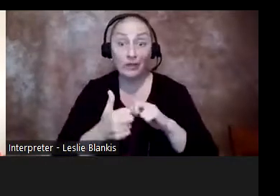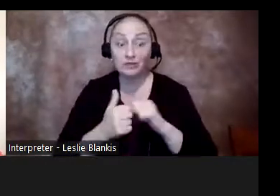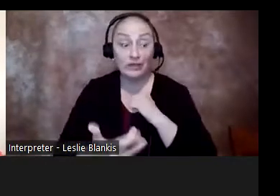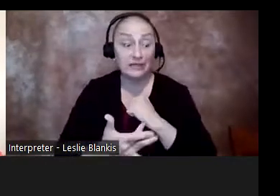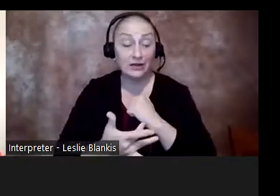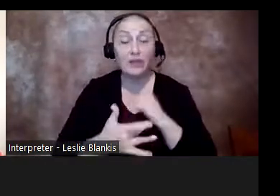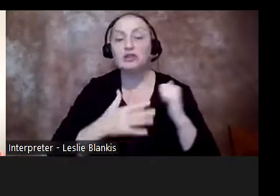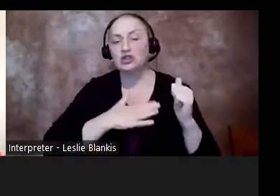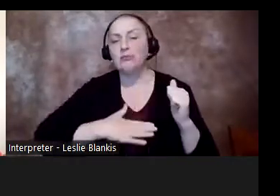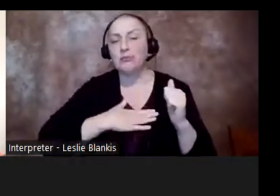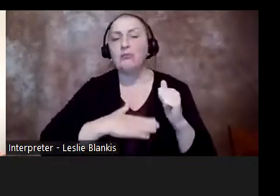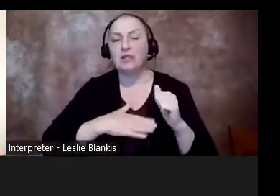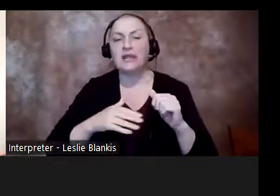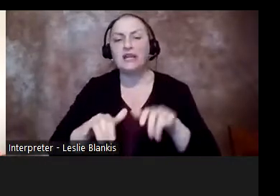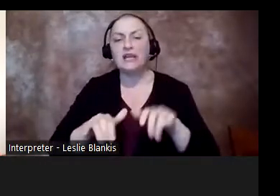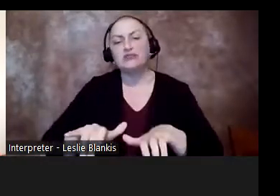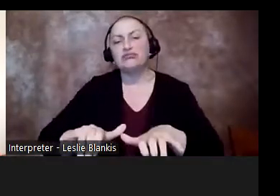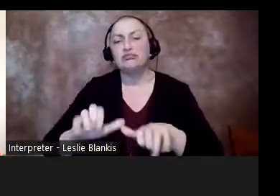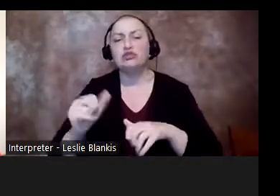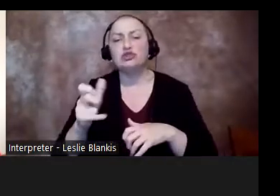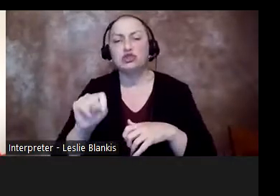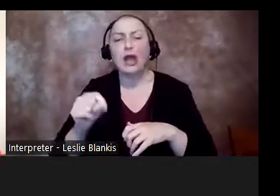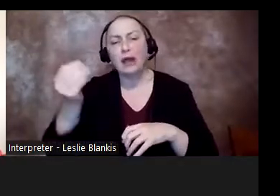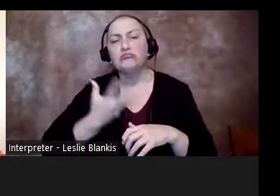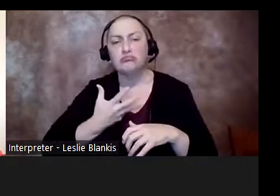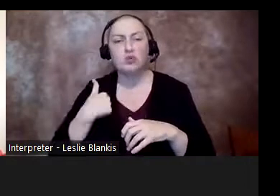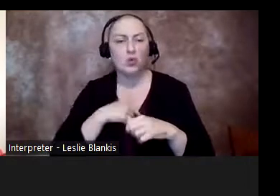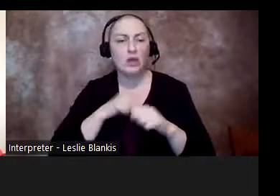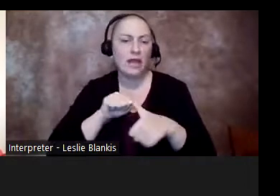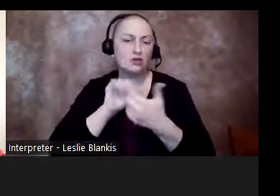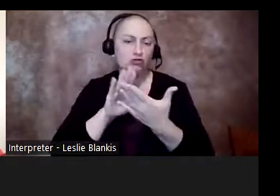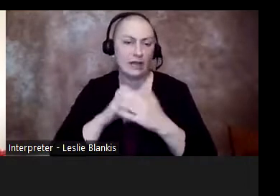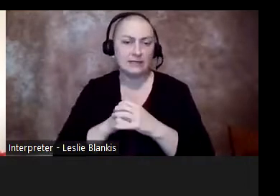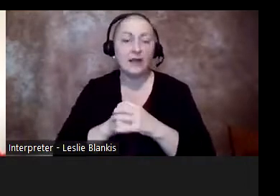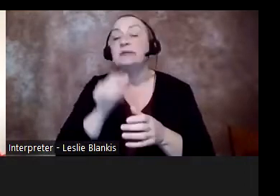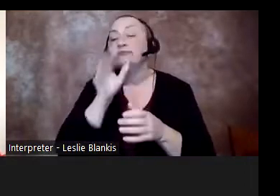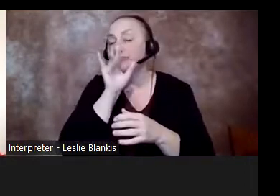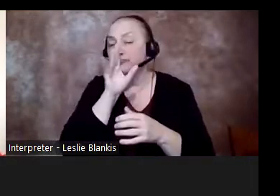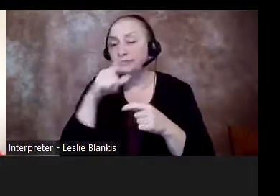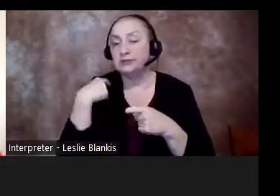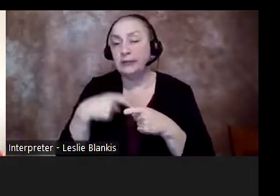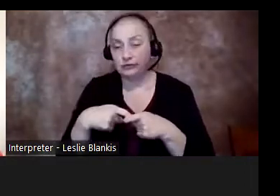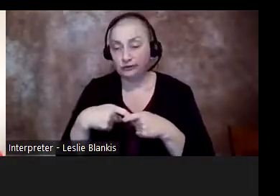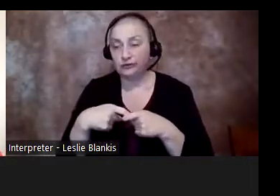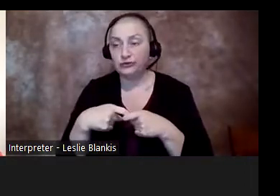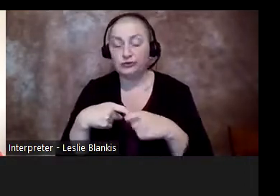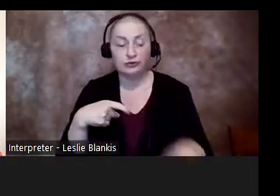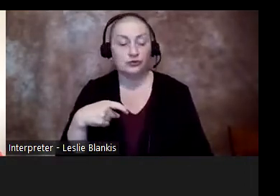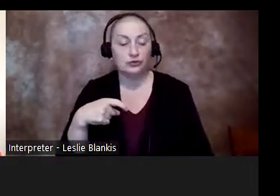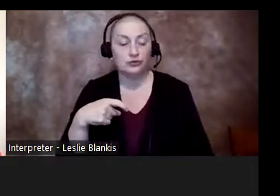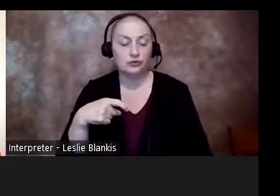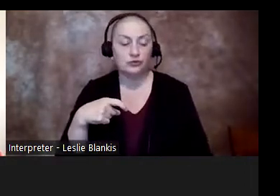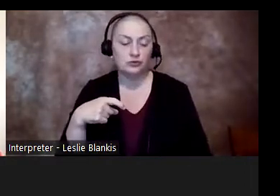group know by means of the chat box so that we can work together to address it. Un breve recordatorio, la interpretación es de